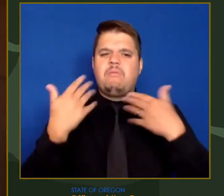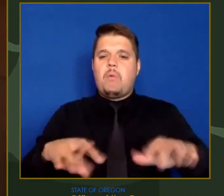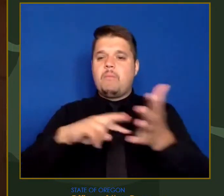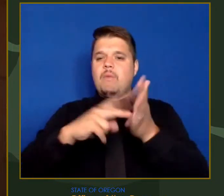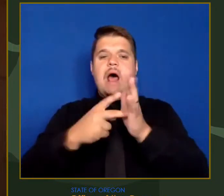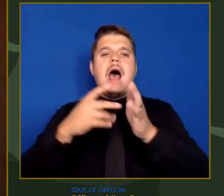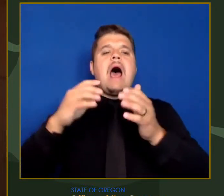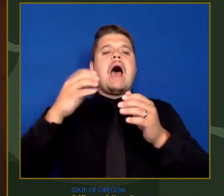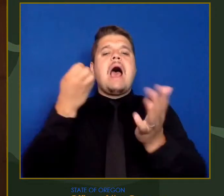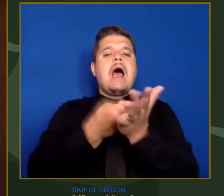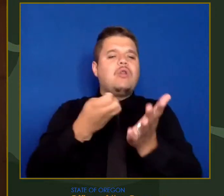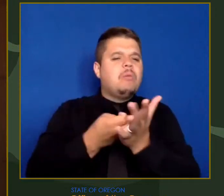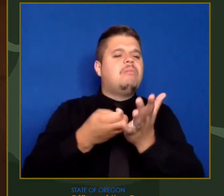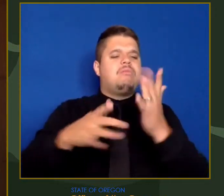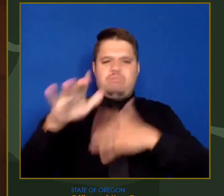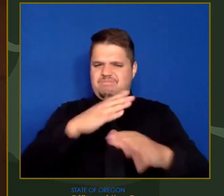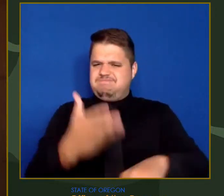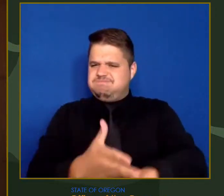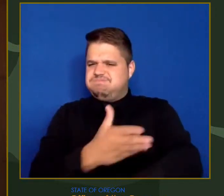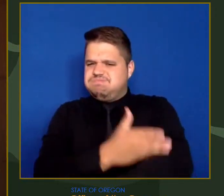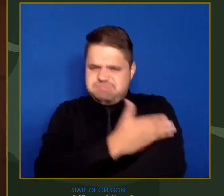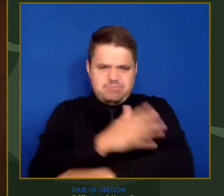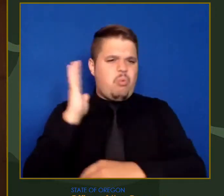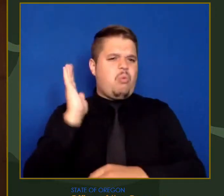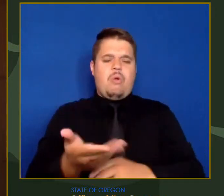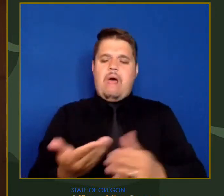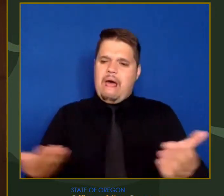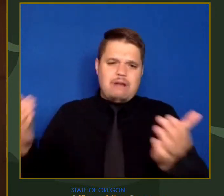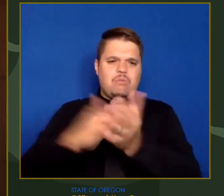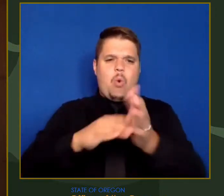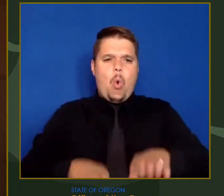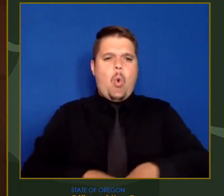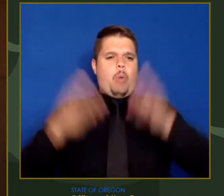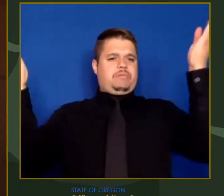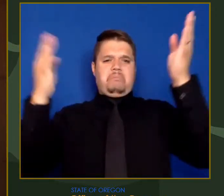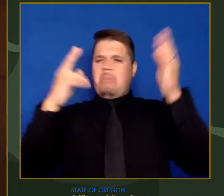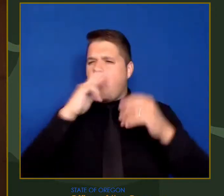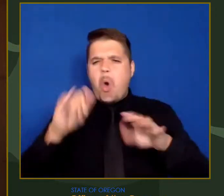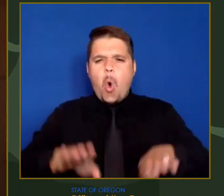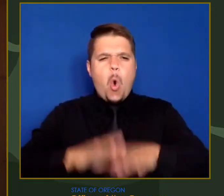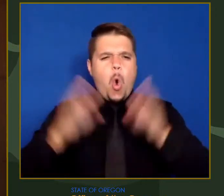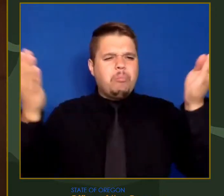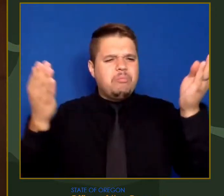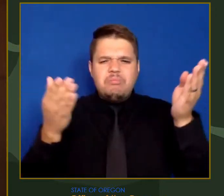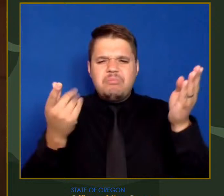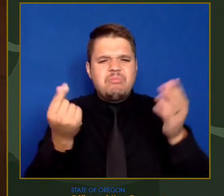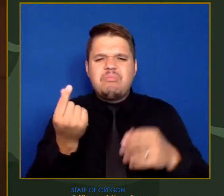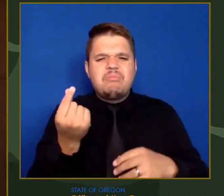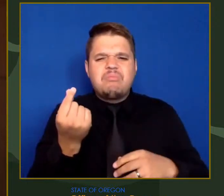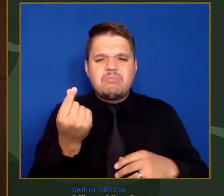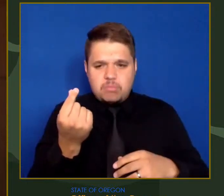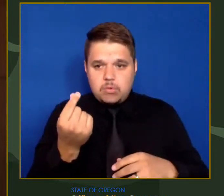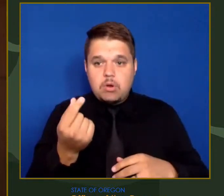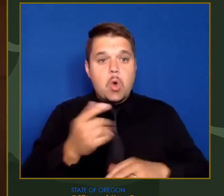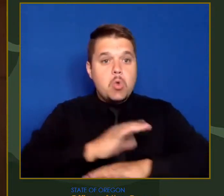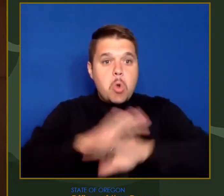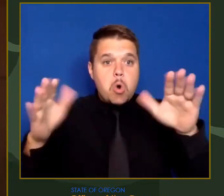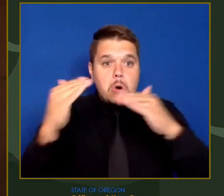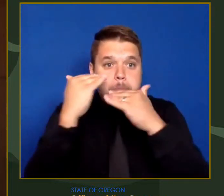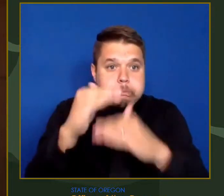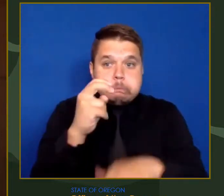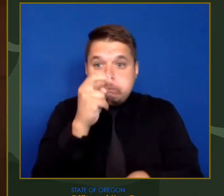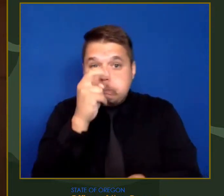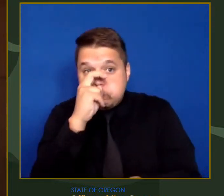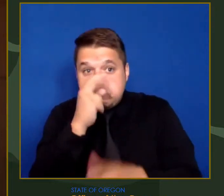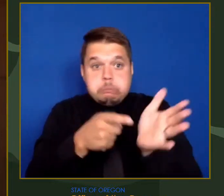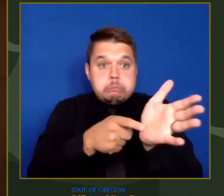fully reopen mean? First of all, no more capacity limits for businesses. Masks